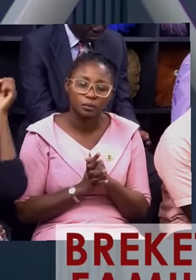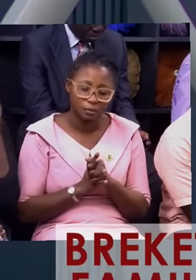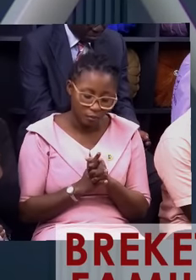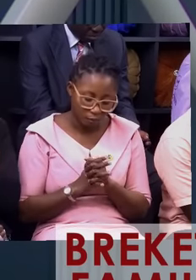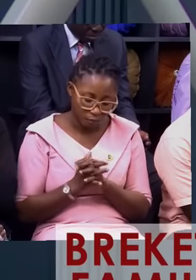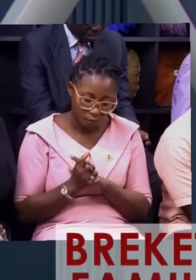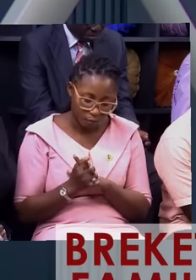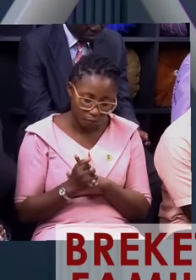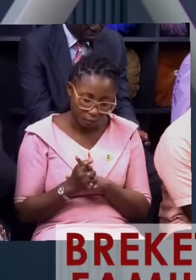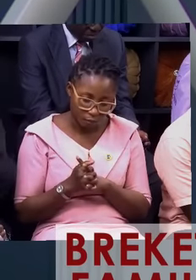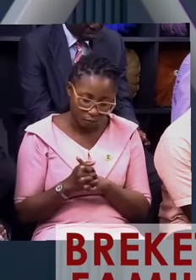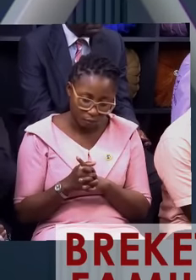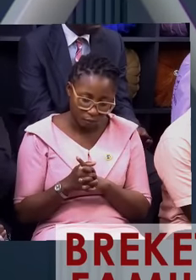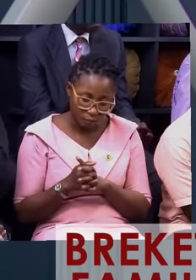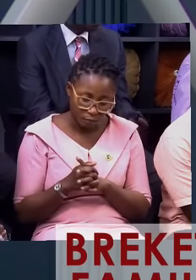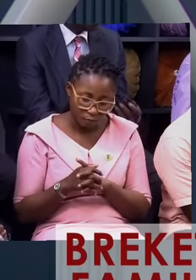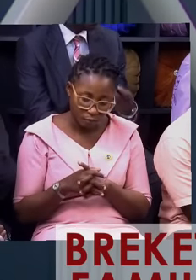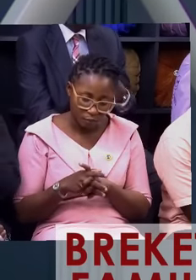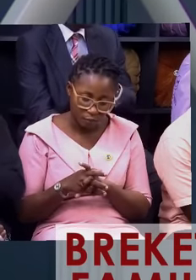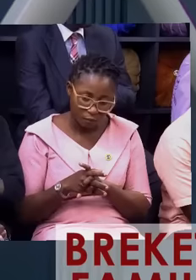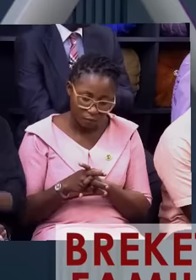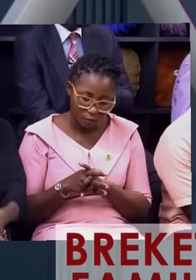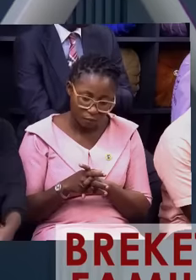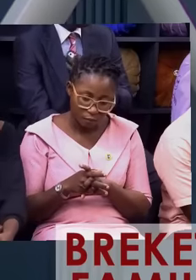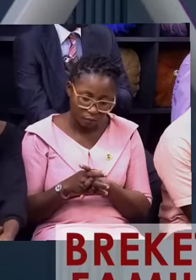sir you know the